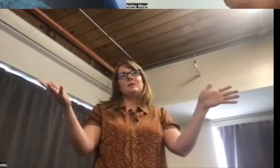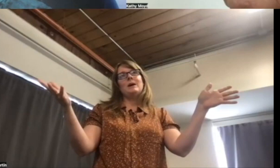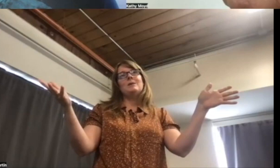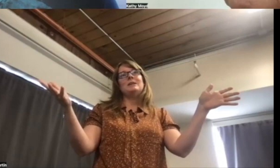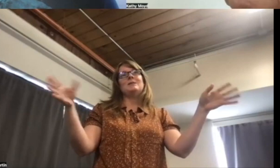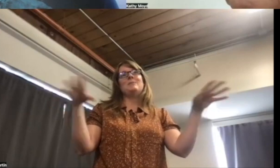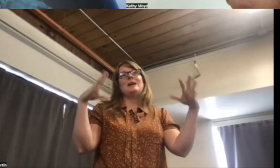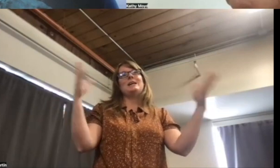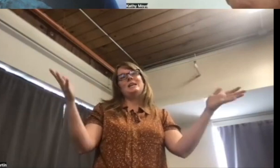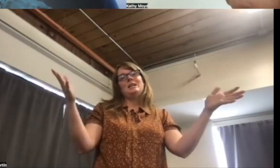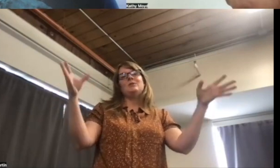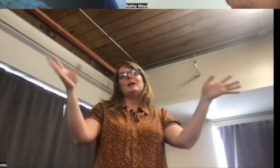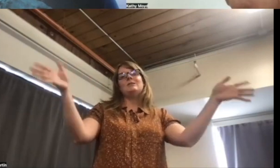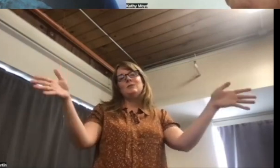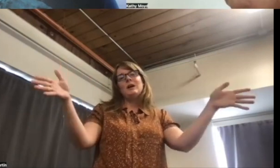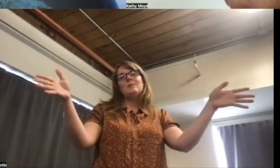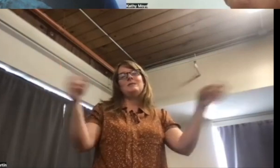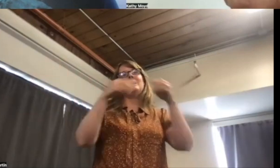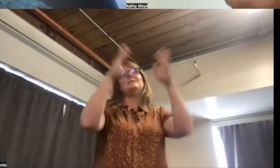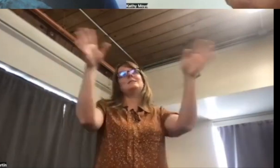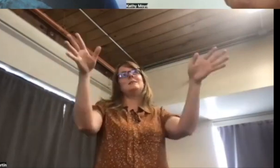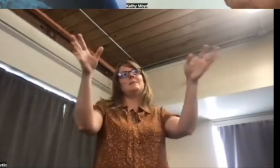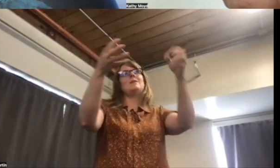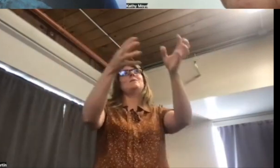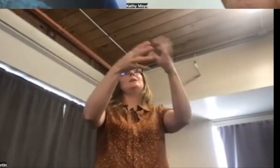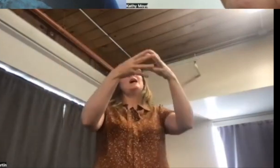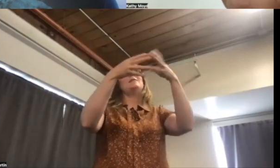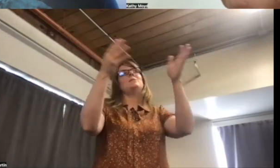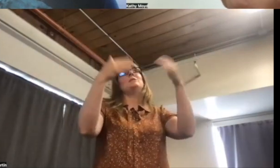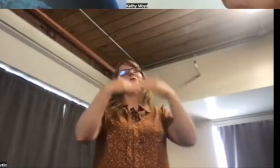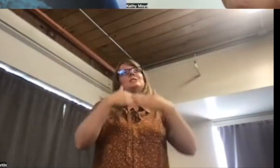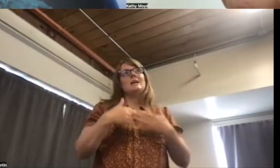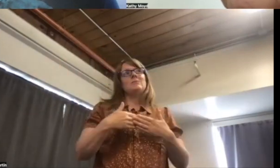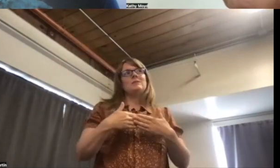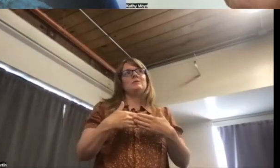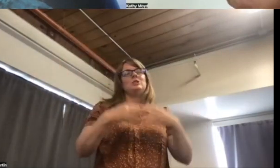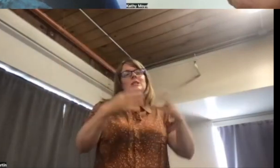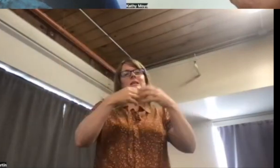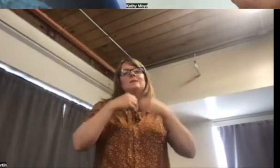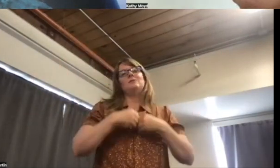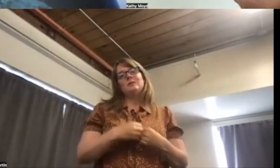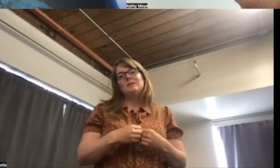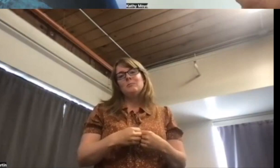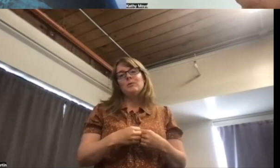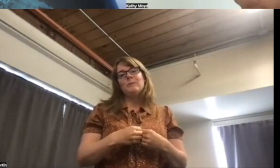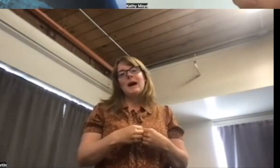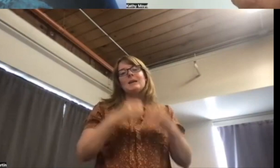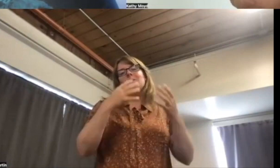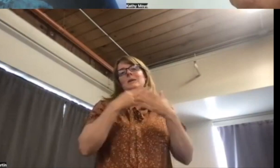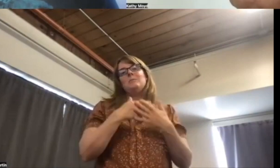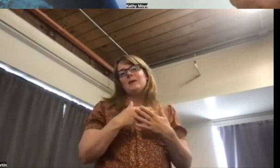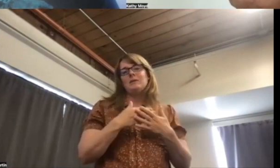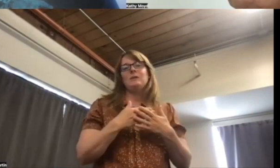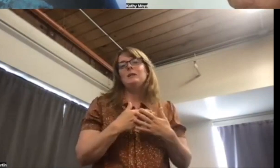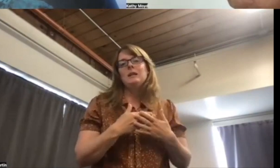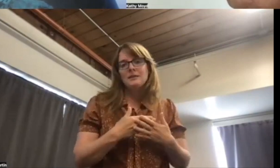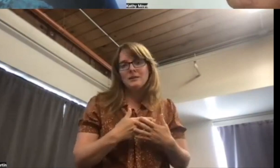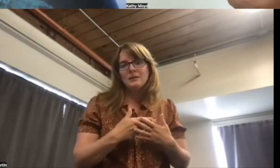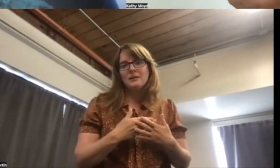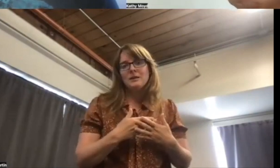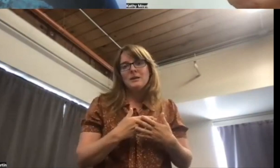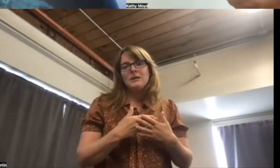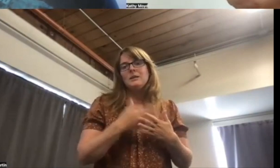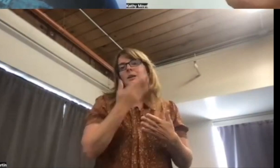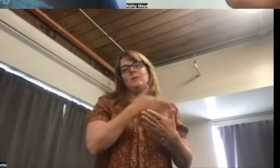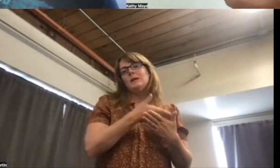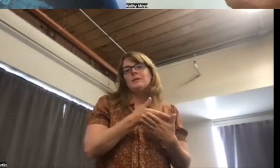babies for the public, but you kind of do the hub thing, send them out. And then when you're done with those genetics, you send them both back and maybe pair them with